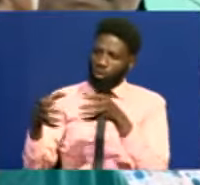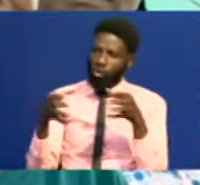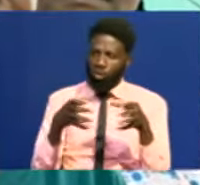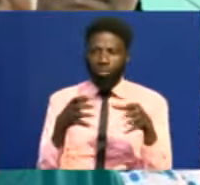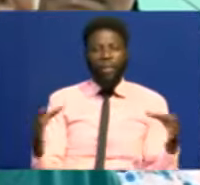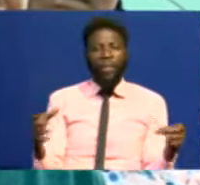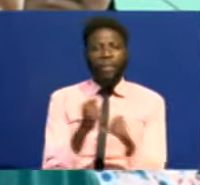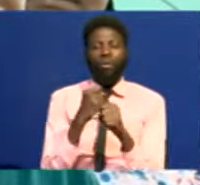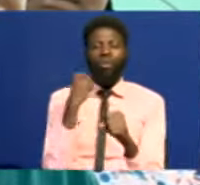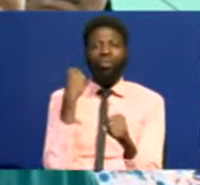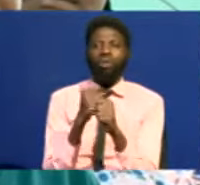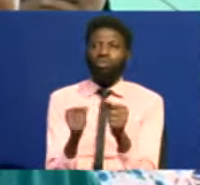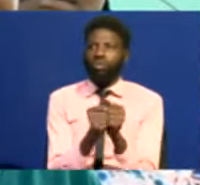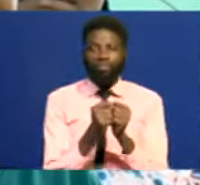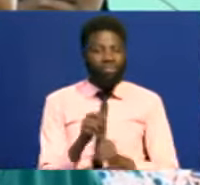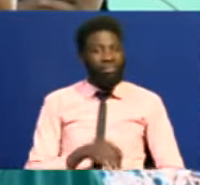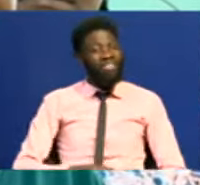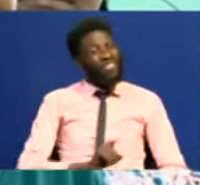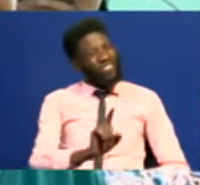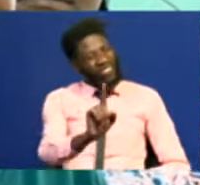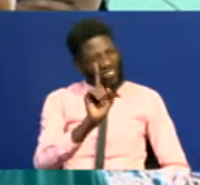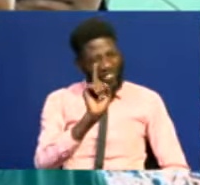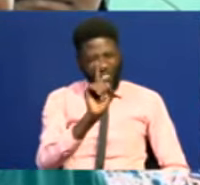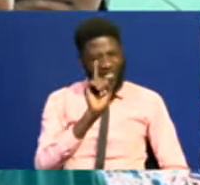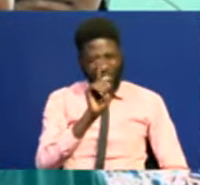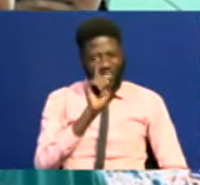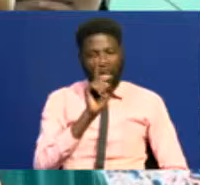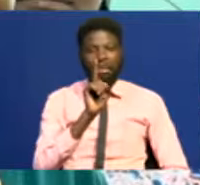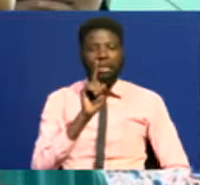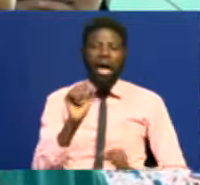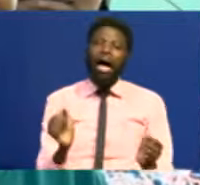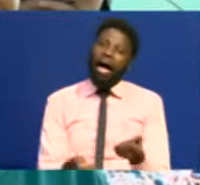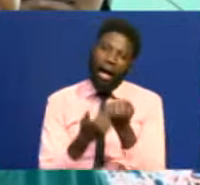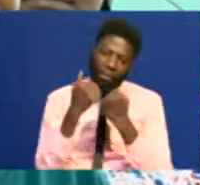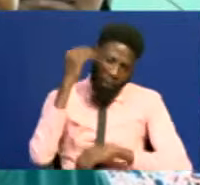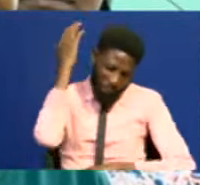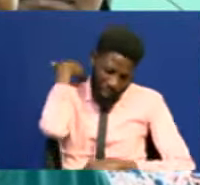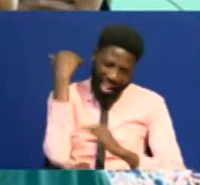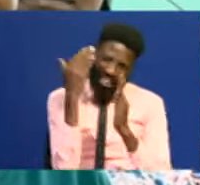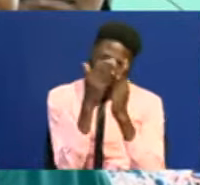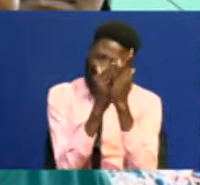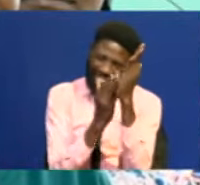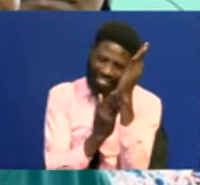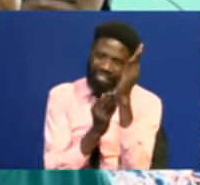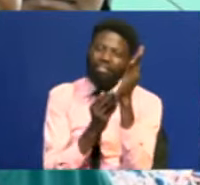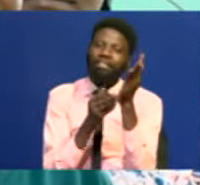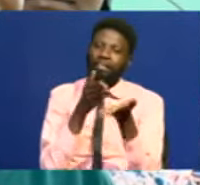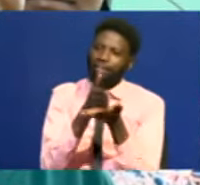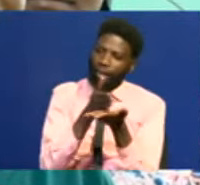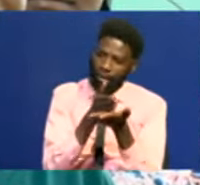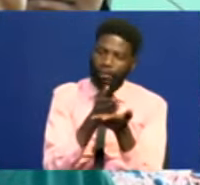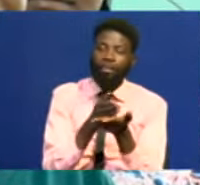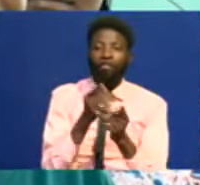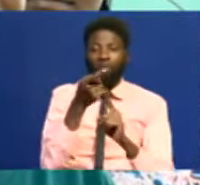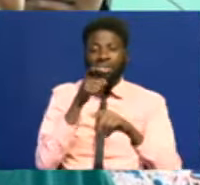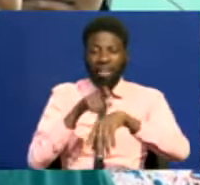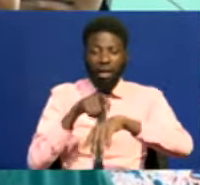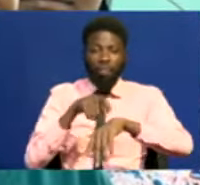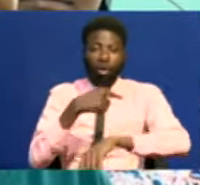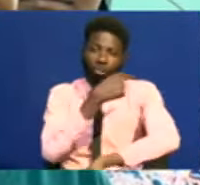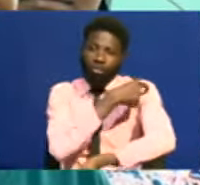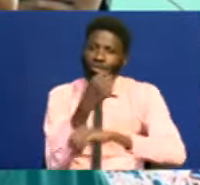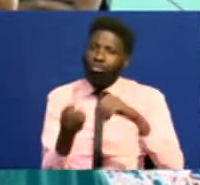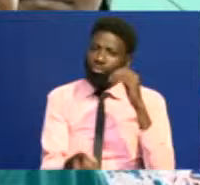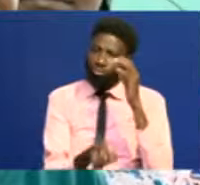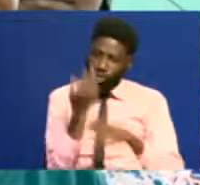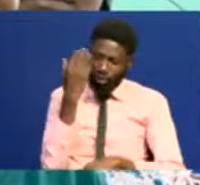this is the first spine surgery since this hospital was started. This is the first spine surgery. It's a complex surgery involving the spinal cord and